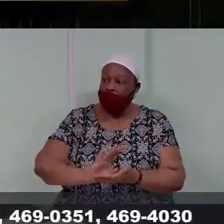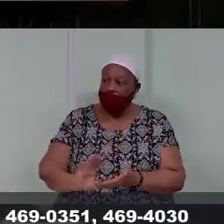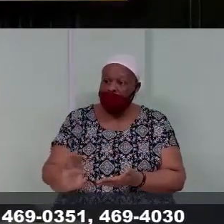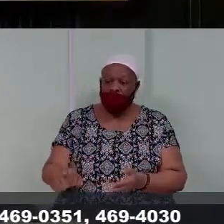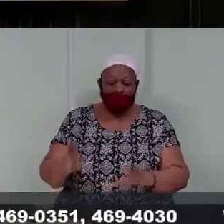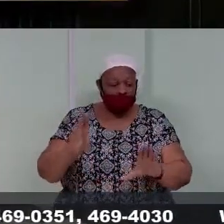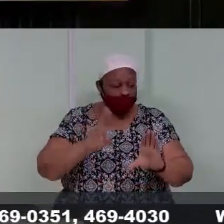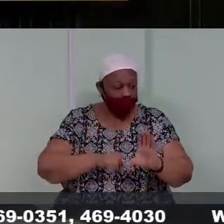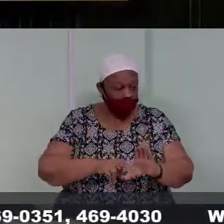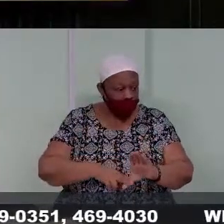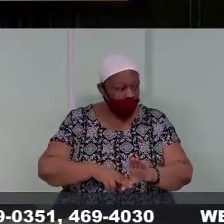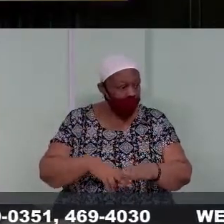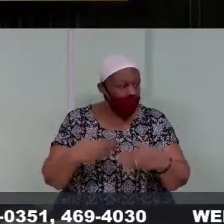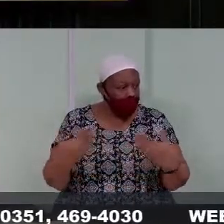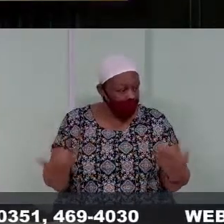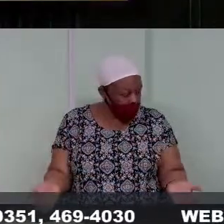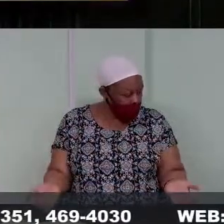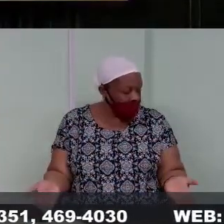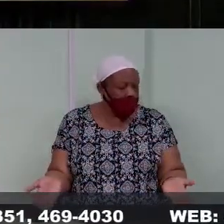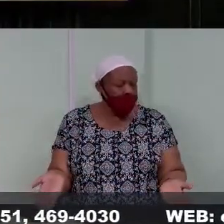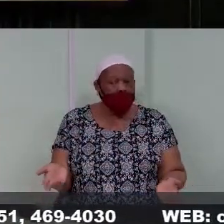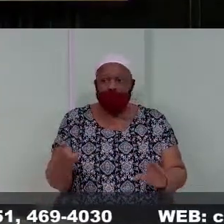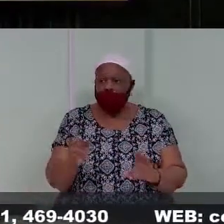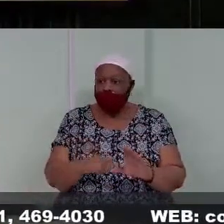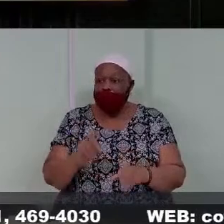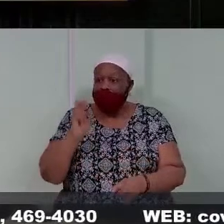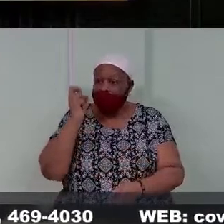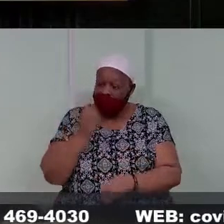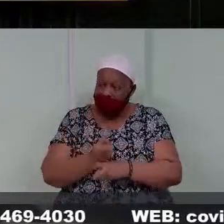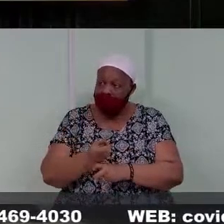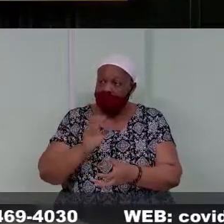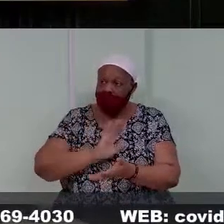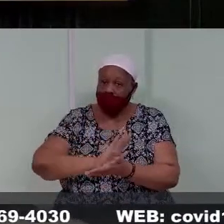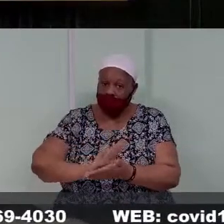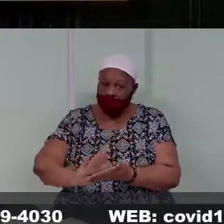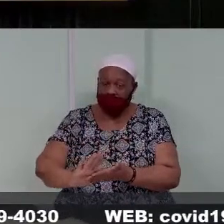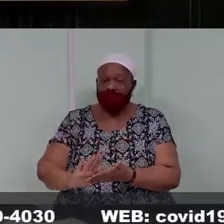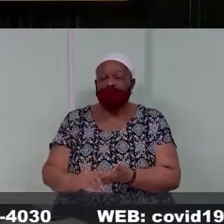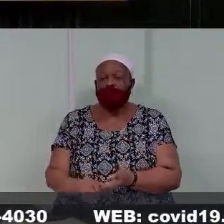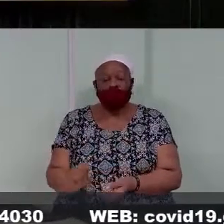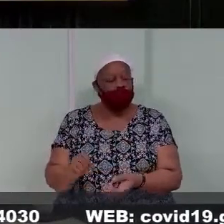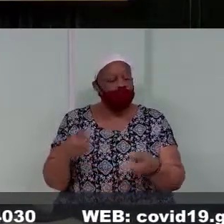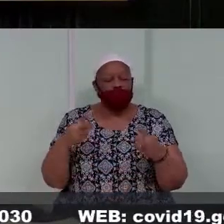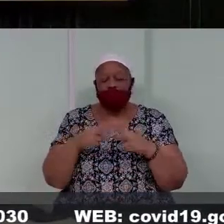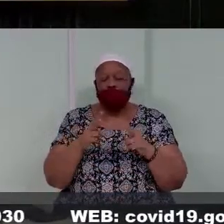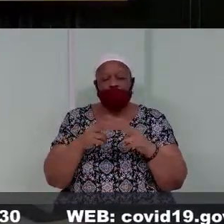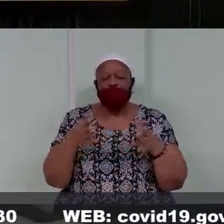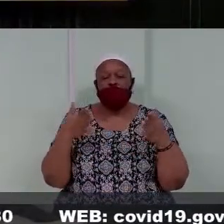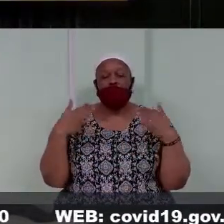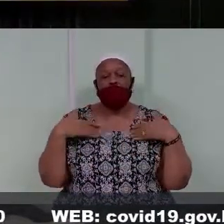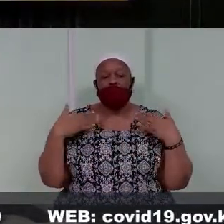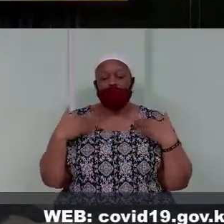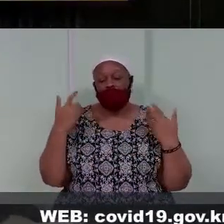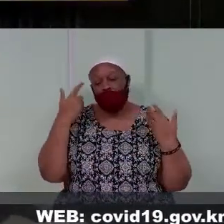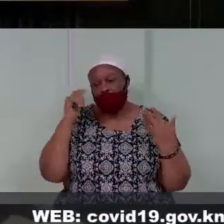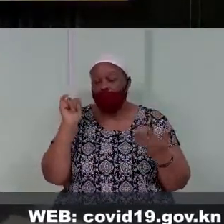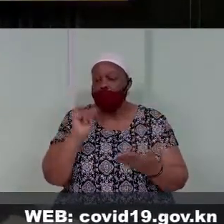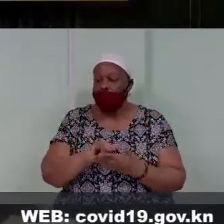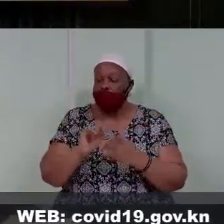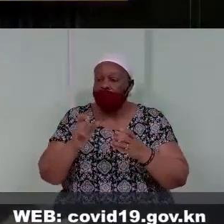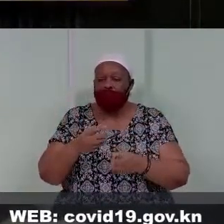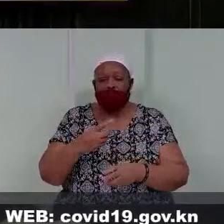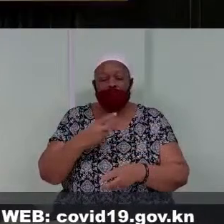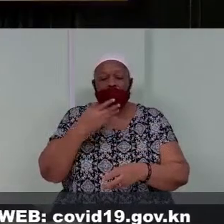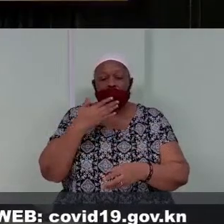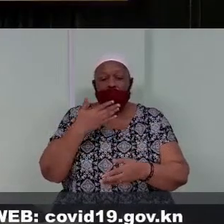seating materials that are harder to clean. Yeah, and so we are very thankful for this kind donation. Again, on behalf of the